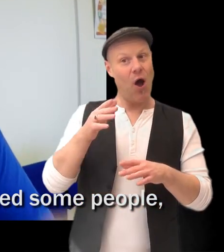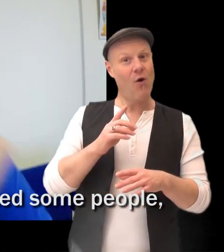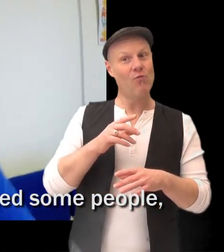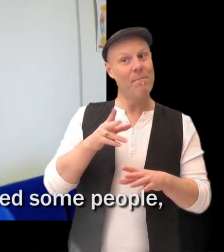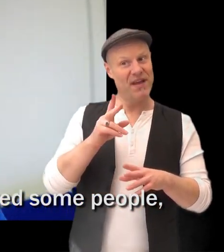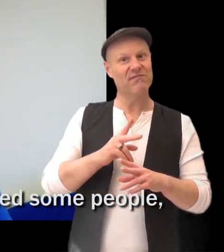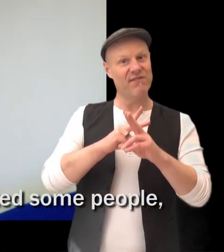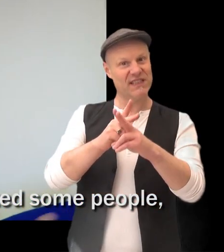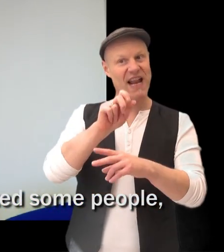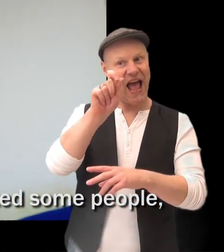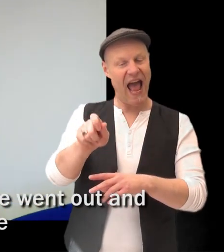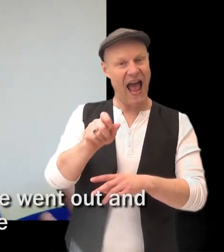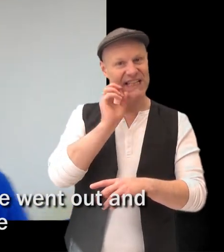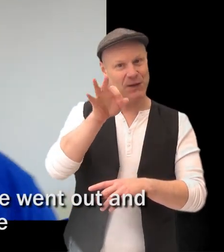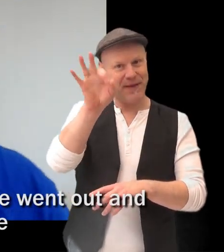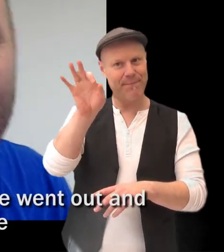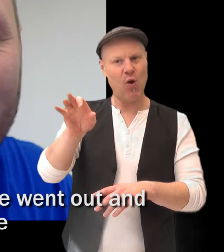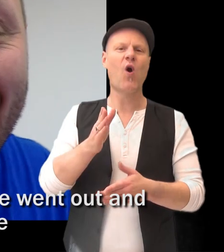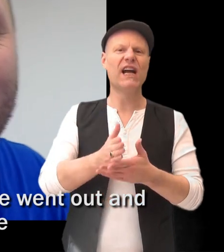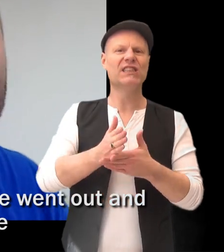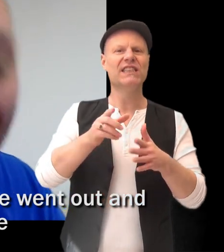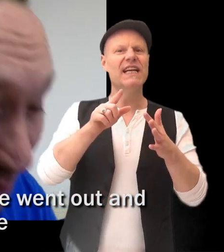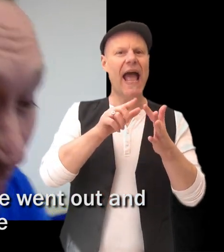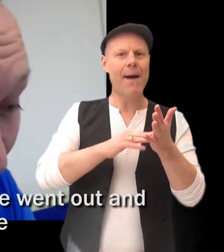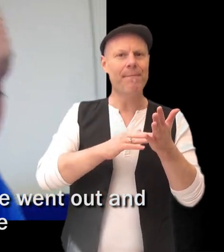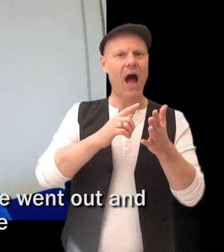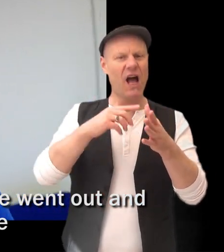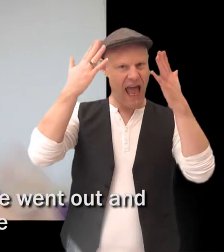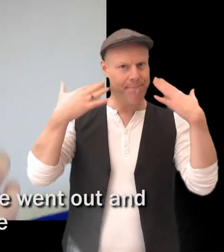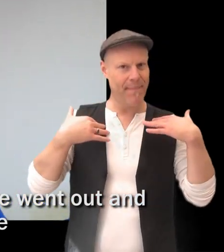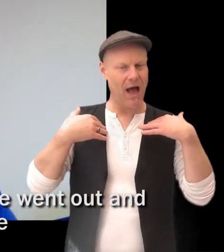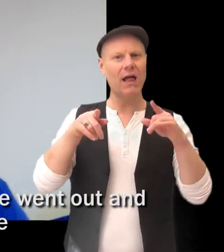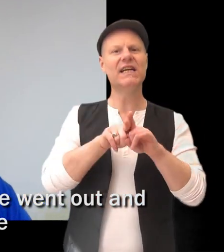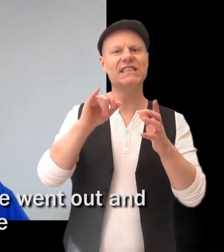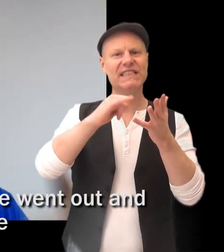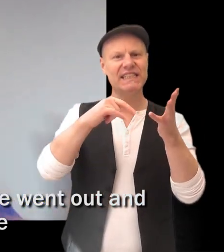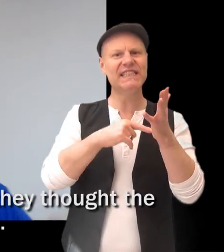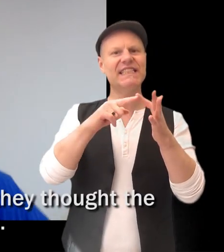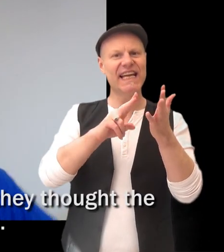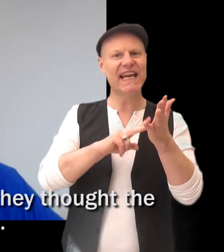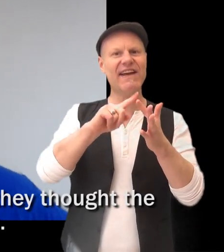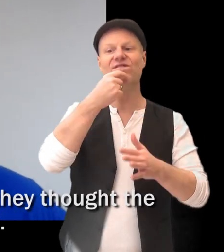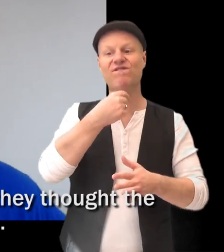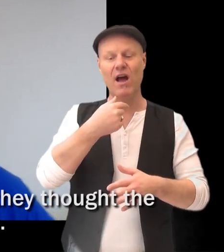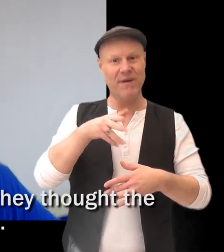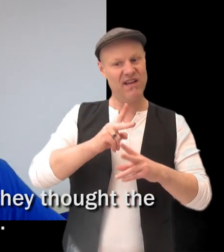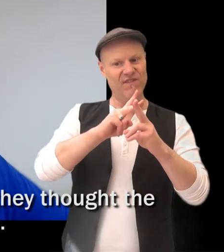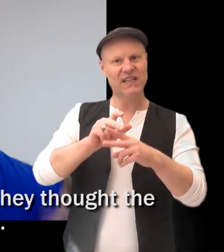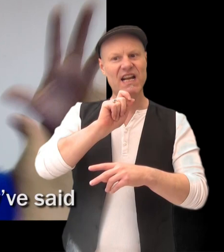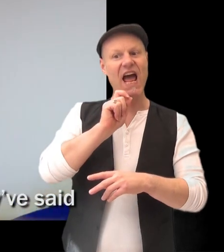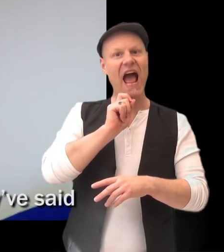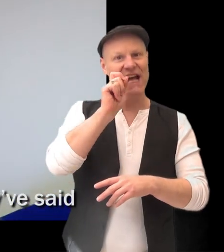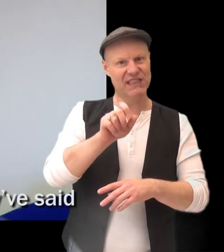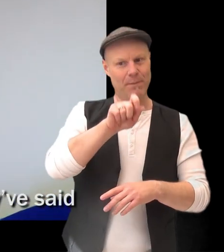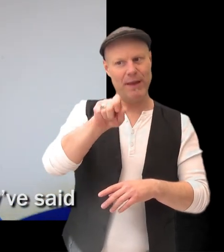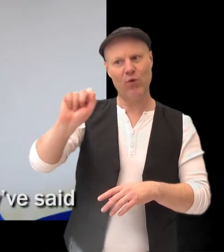people, I say we, Emma and Steve went out and asked some people around the Black Country where they thought the Black Country was. So